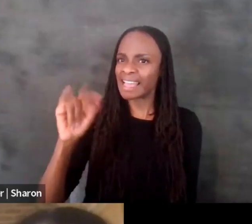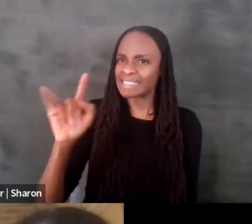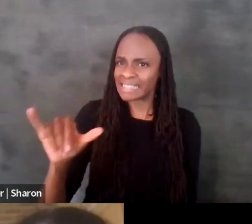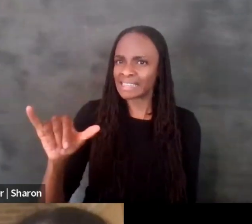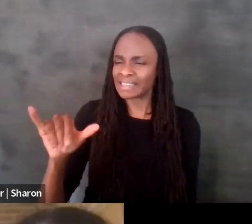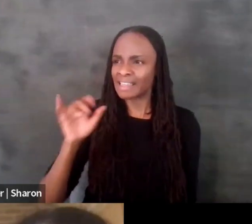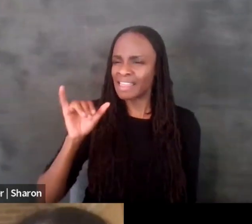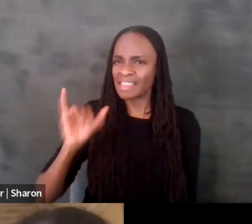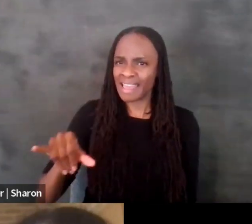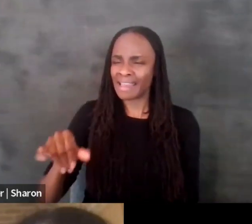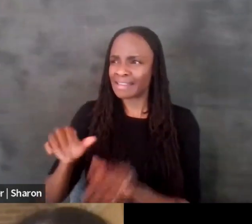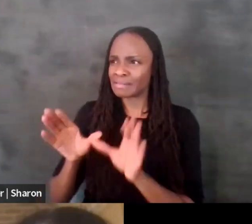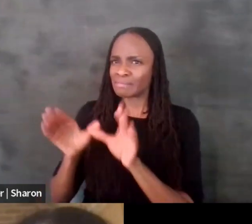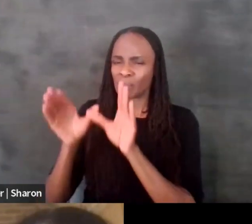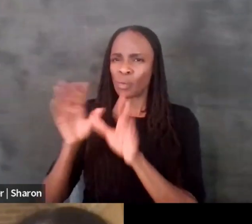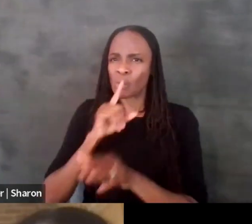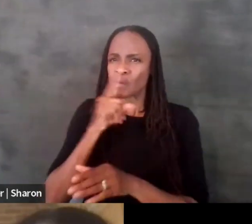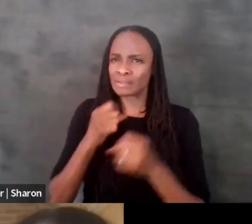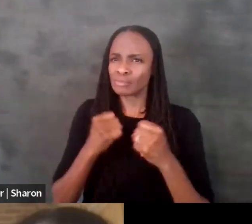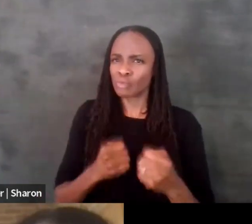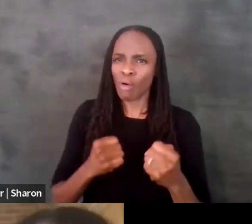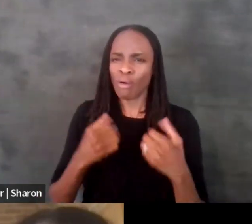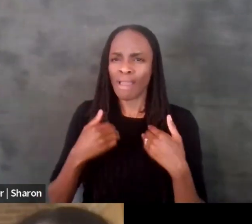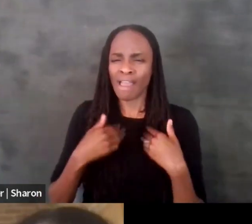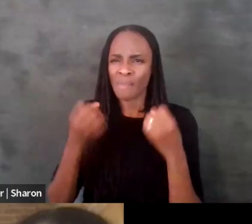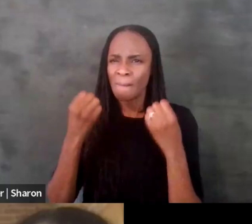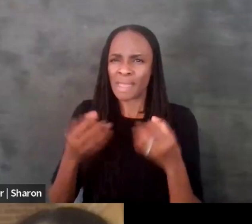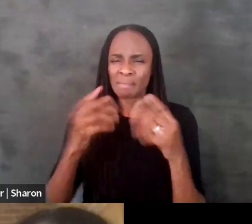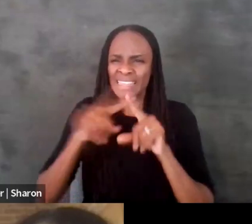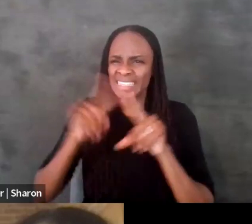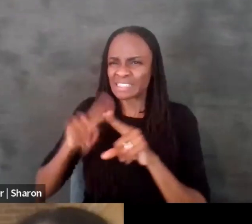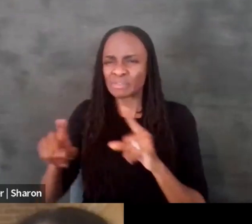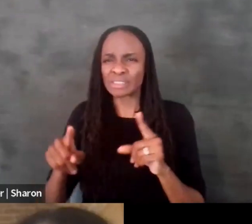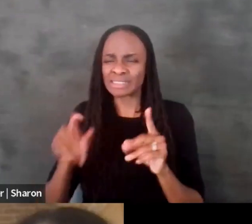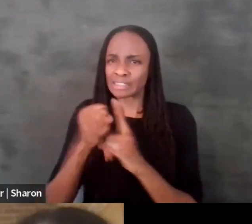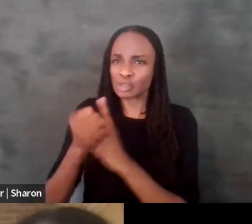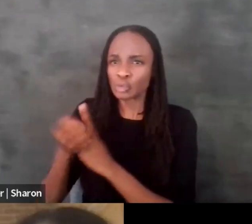has lived through so many mass extinction, and they Mm, keep performing that